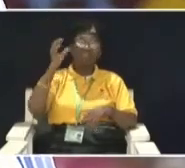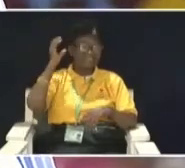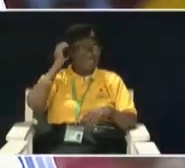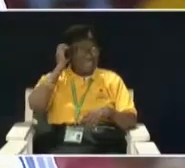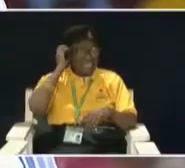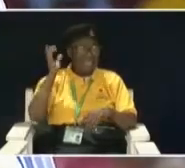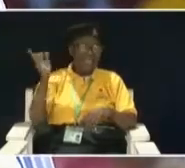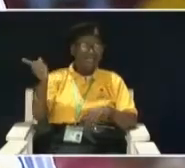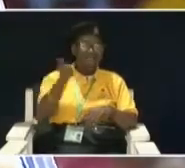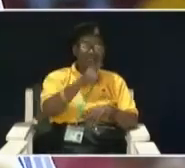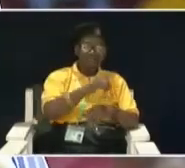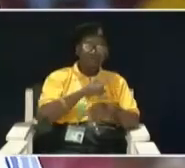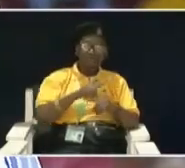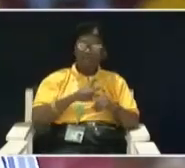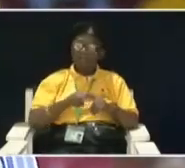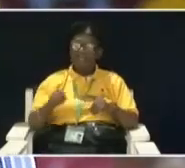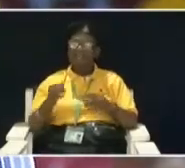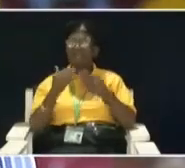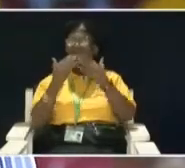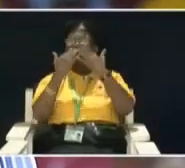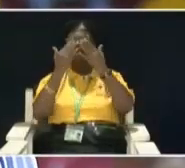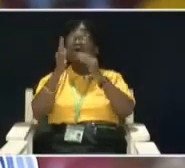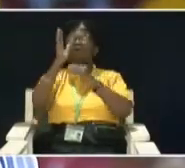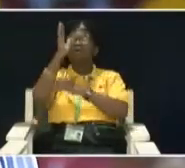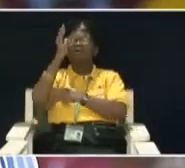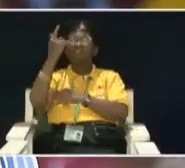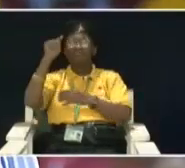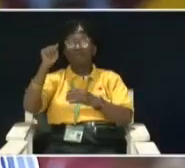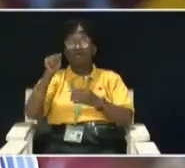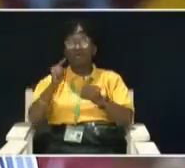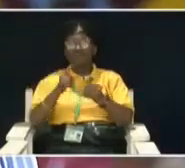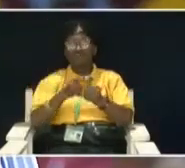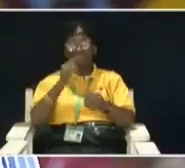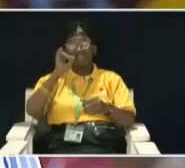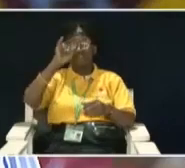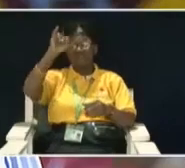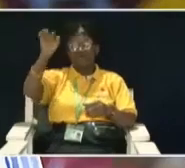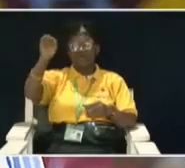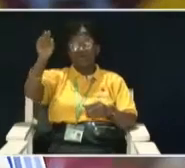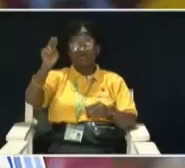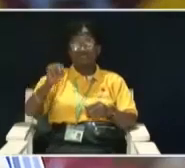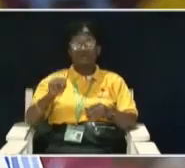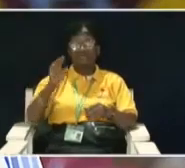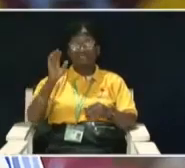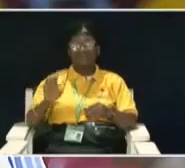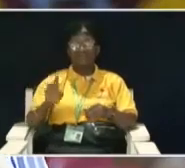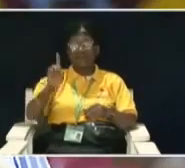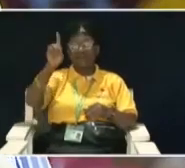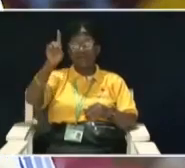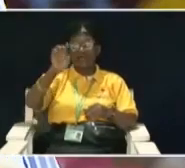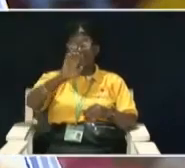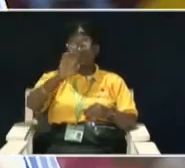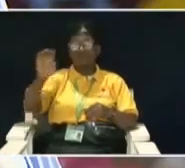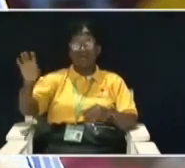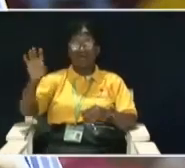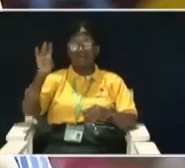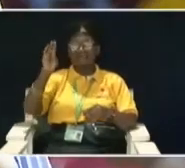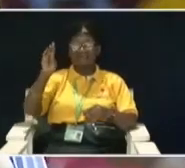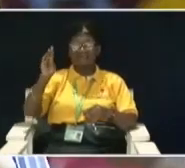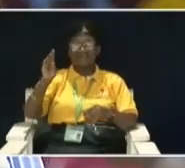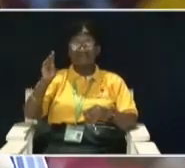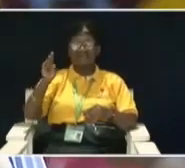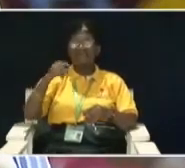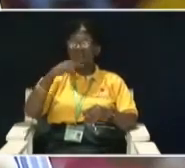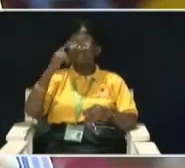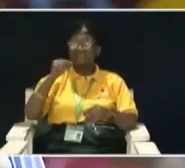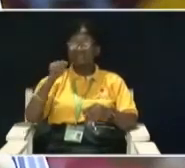But thank God for 1 John chapter 1, verse 7. 1 John chapter 1, verse 7. He said, the blood